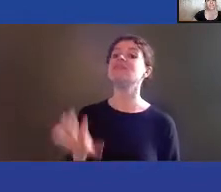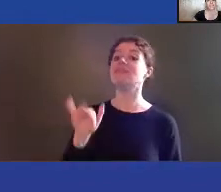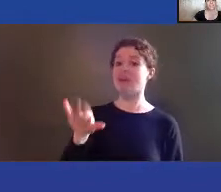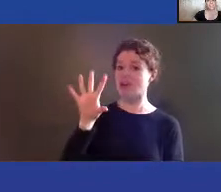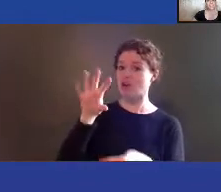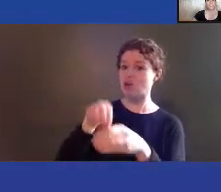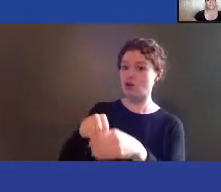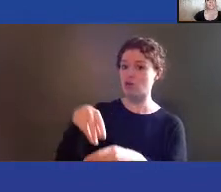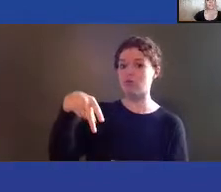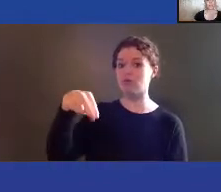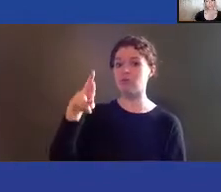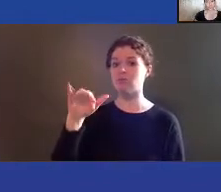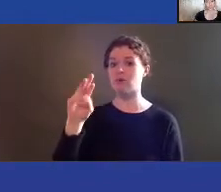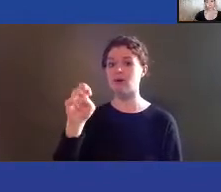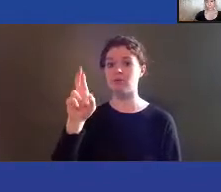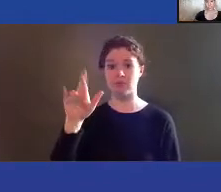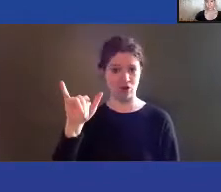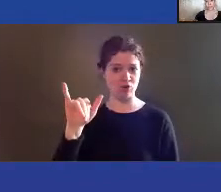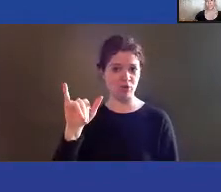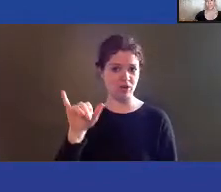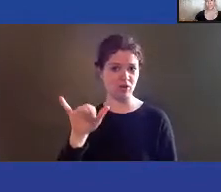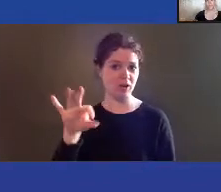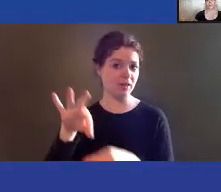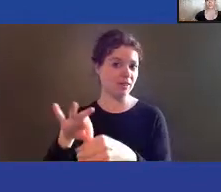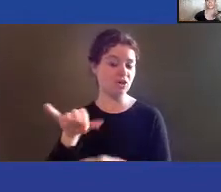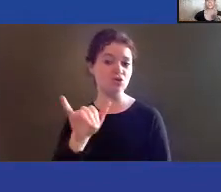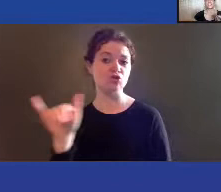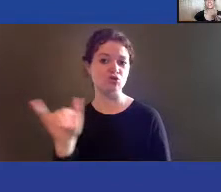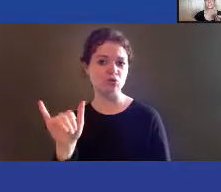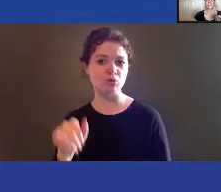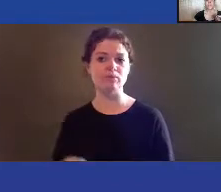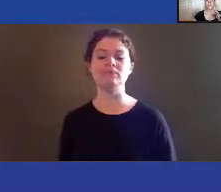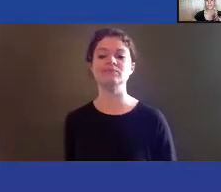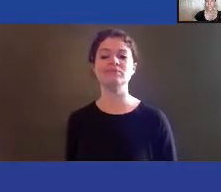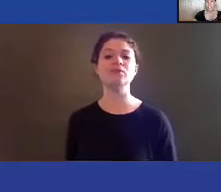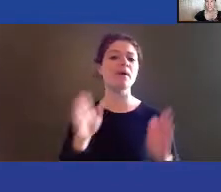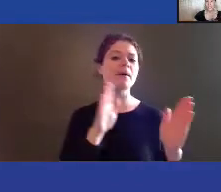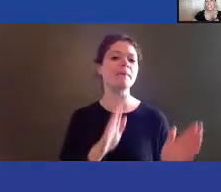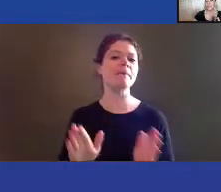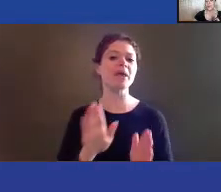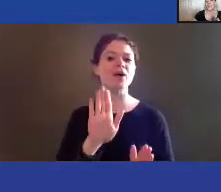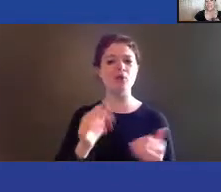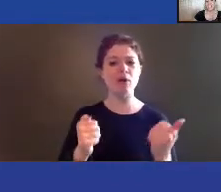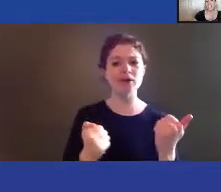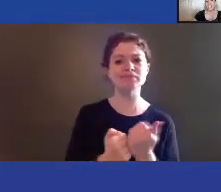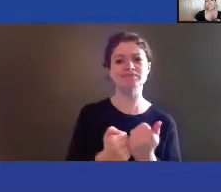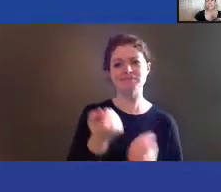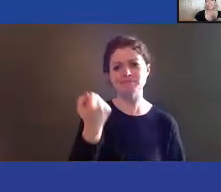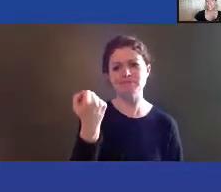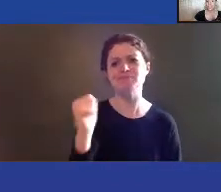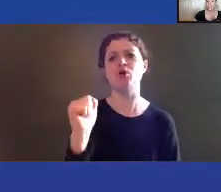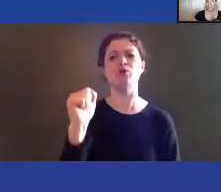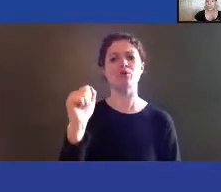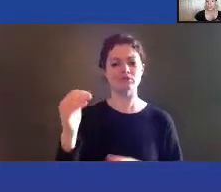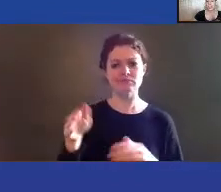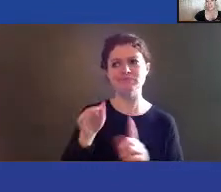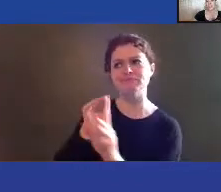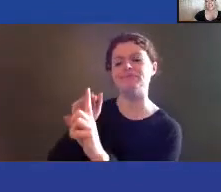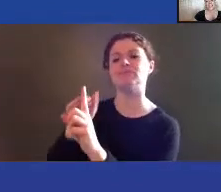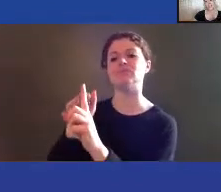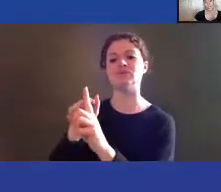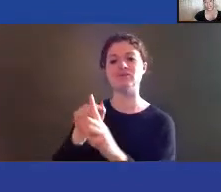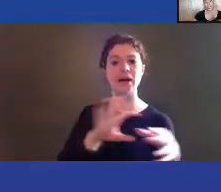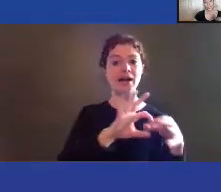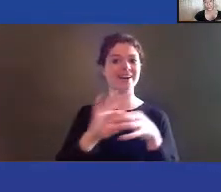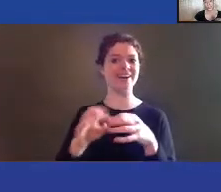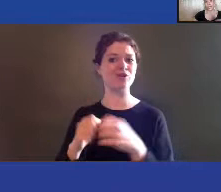plan advocacy activities around these moments of increased public awareness, particularly if there are candidates or measures on the ballot